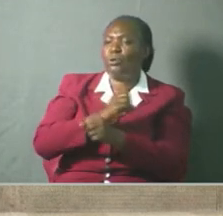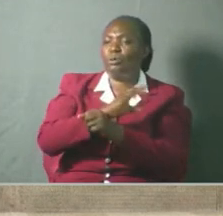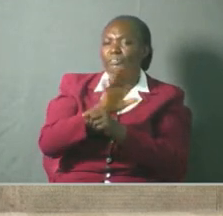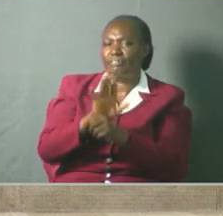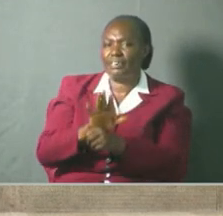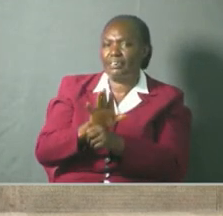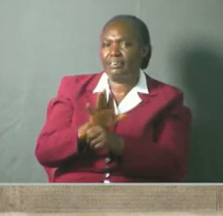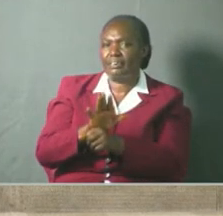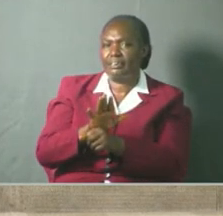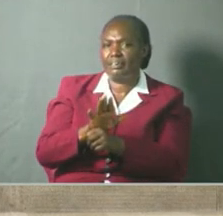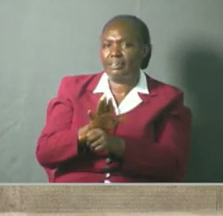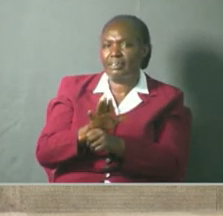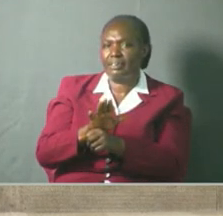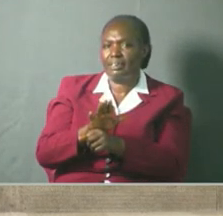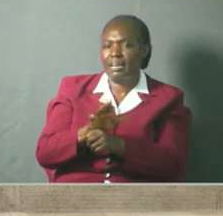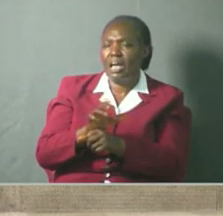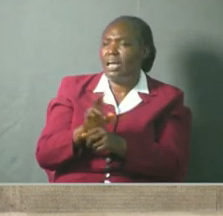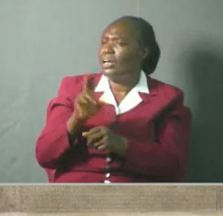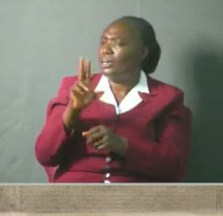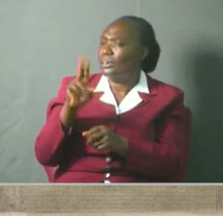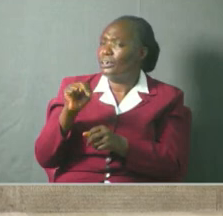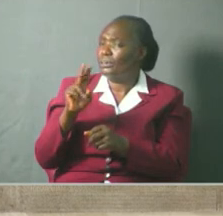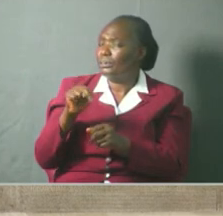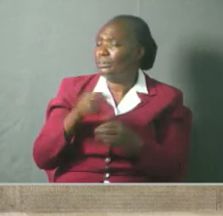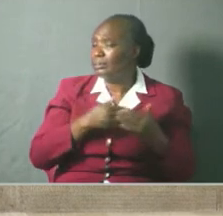And she was not breathing.